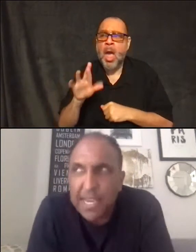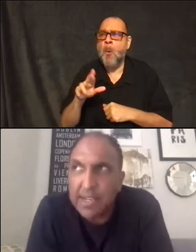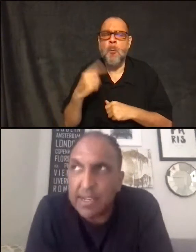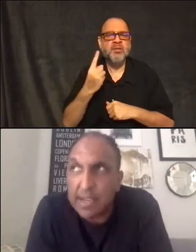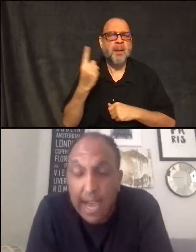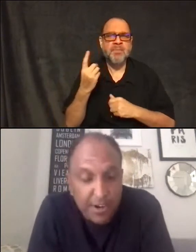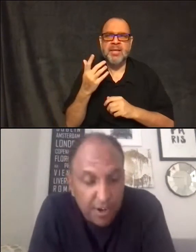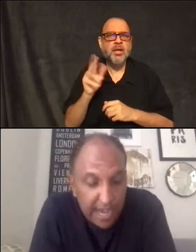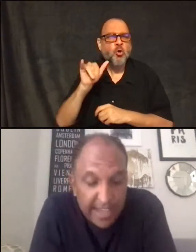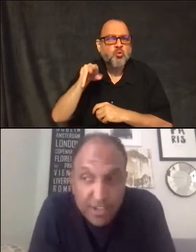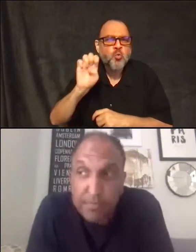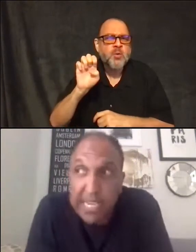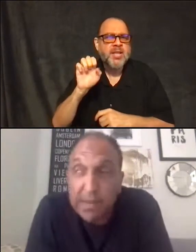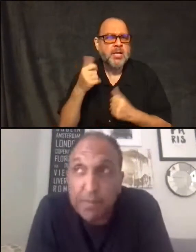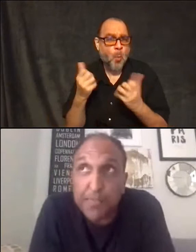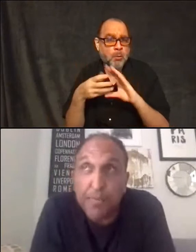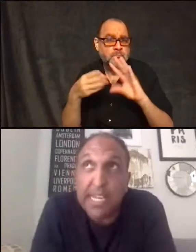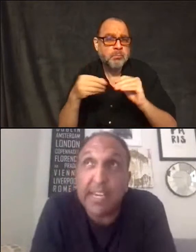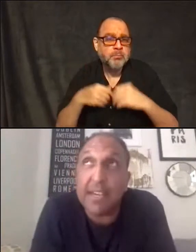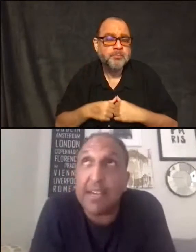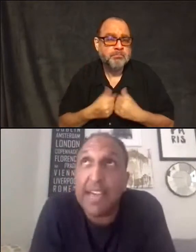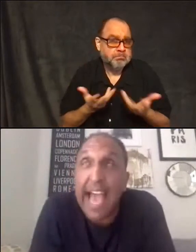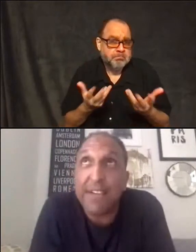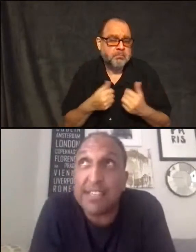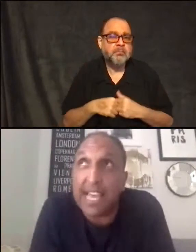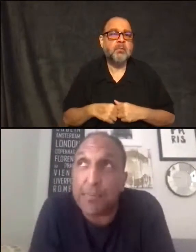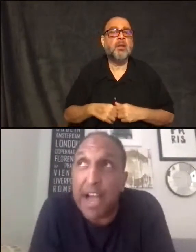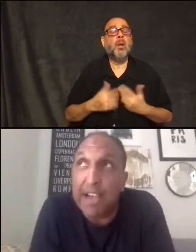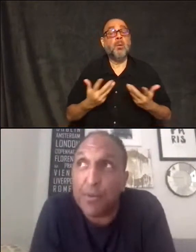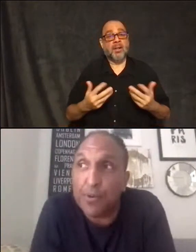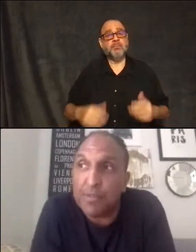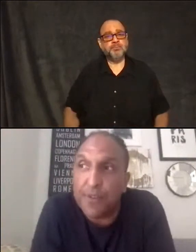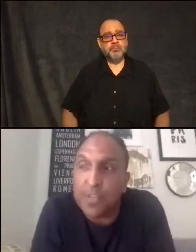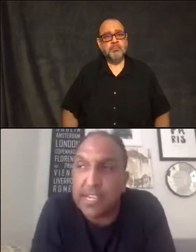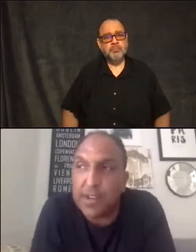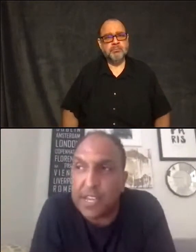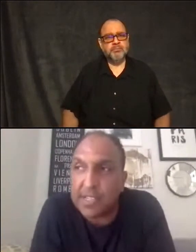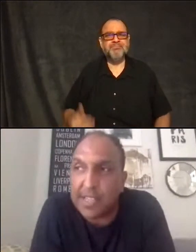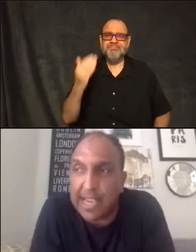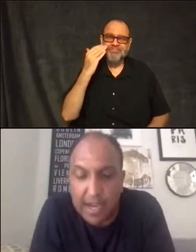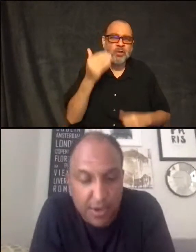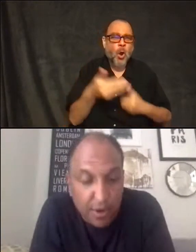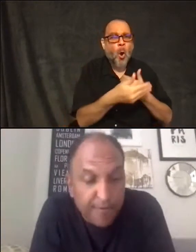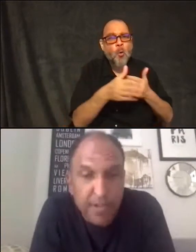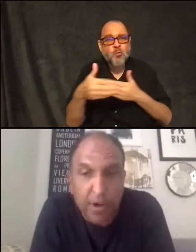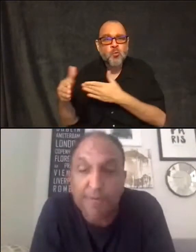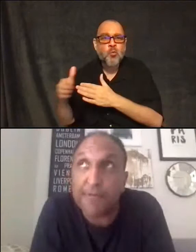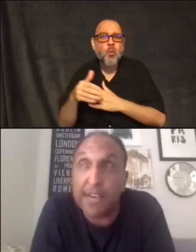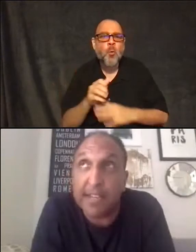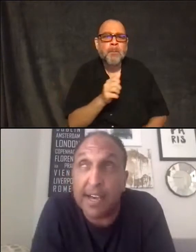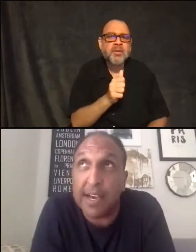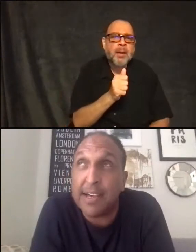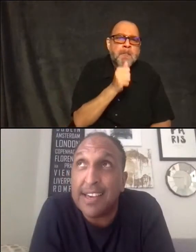I mean, I don't know. I just meeting people, having these like private rooms, focusing on things like the